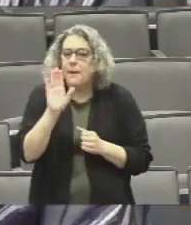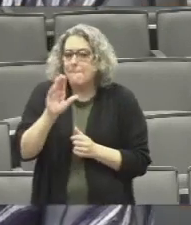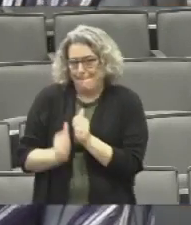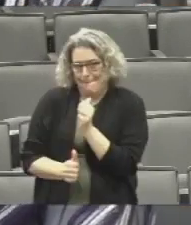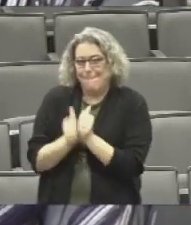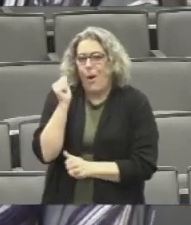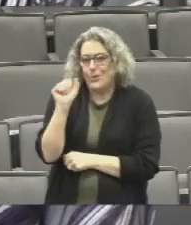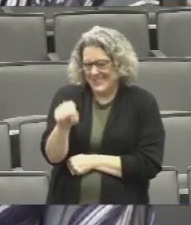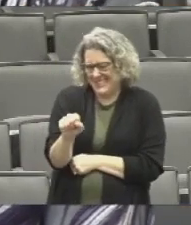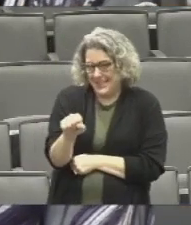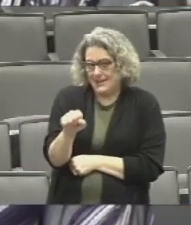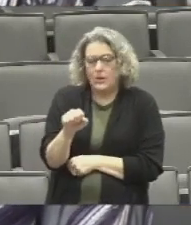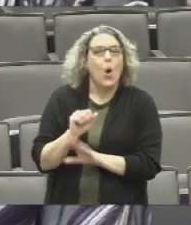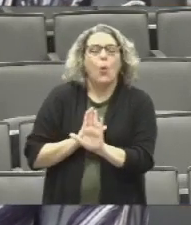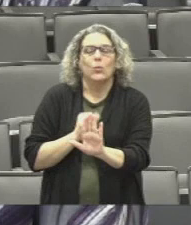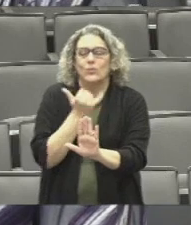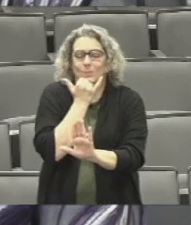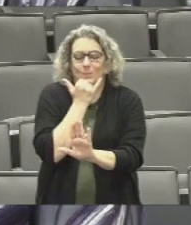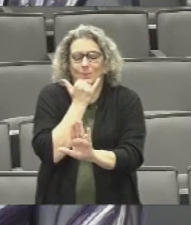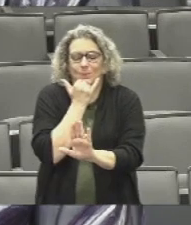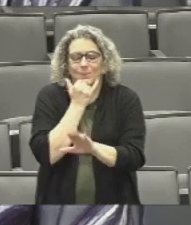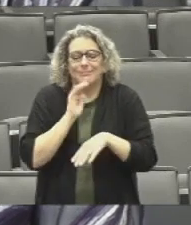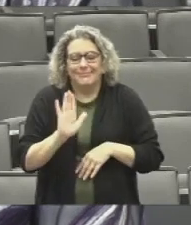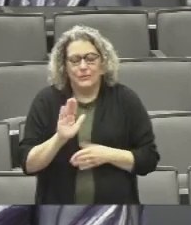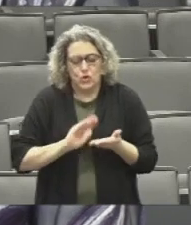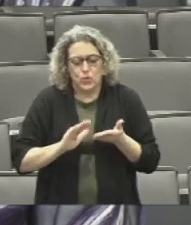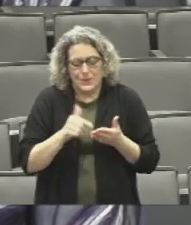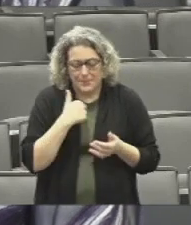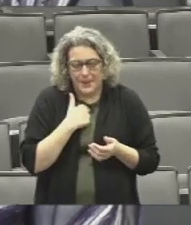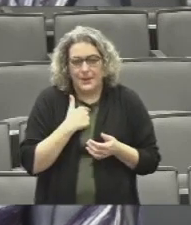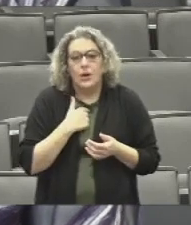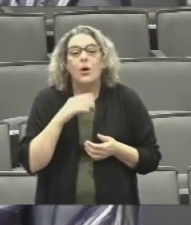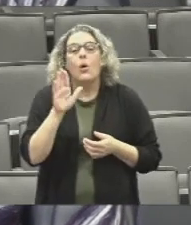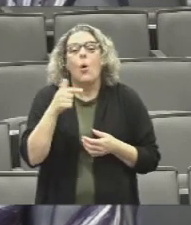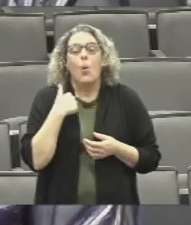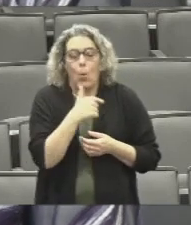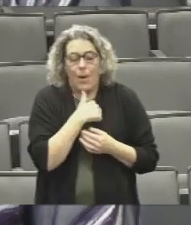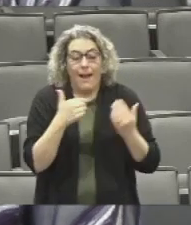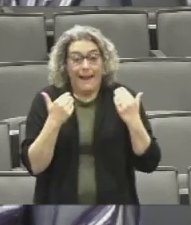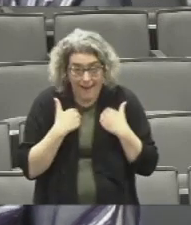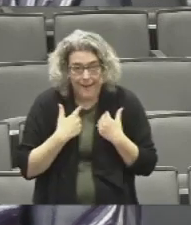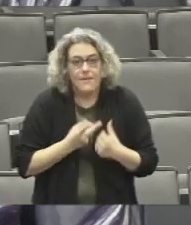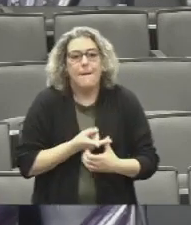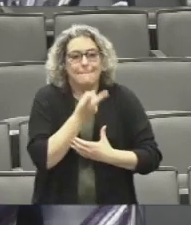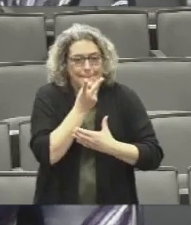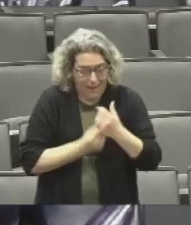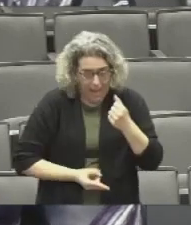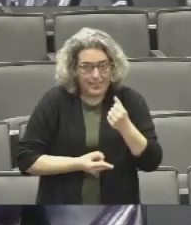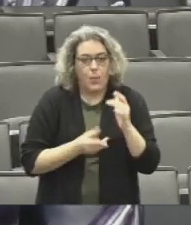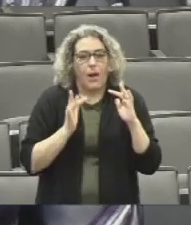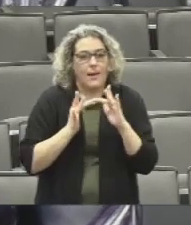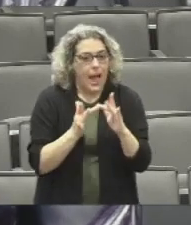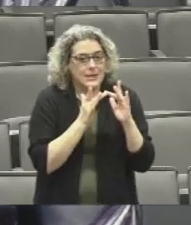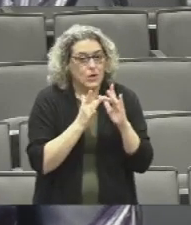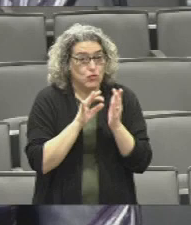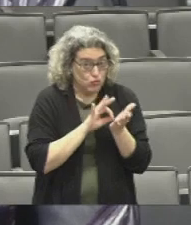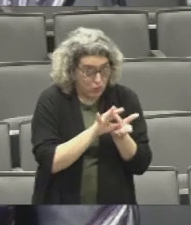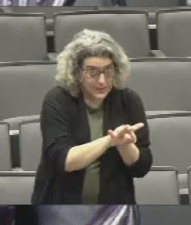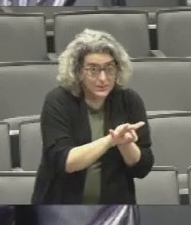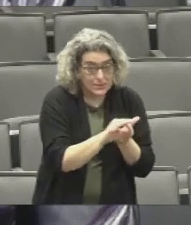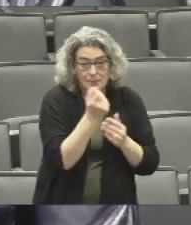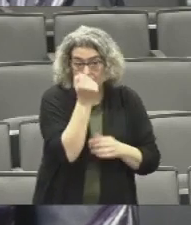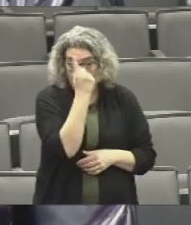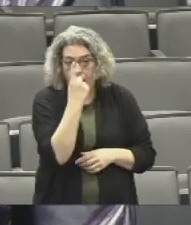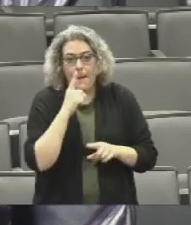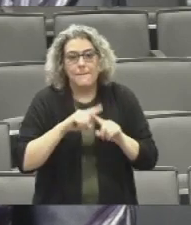are, not most of them. We have, we have bilingual contact tracers. But sometimes just from